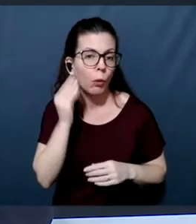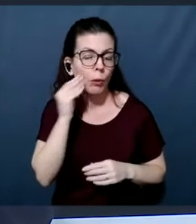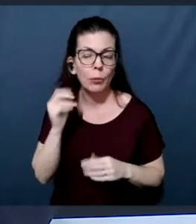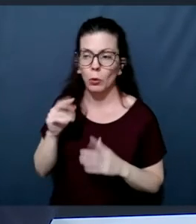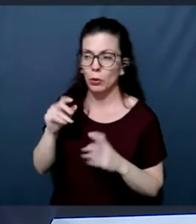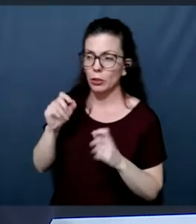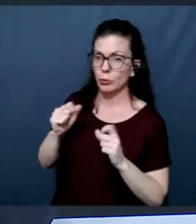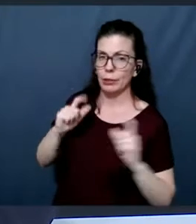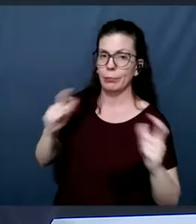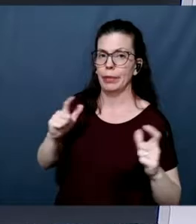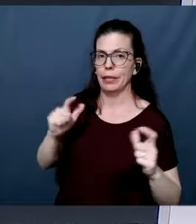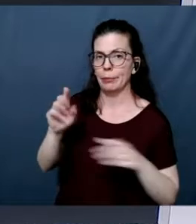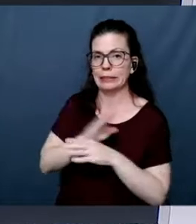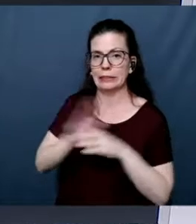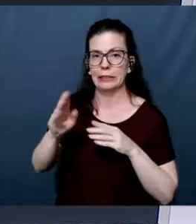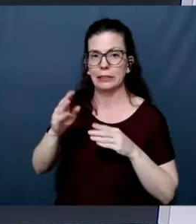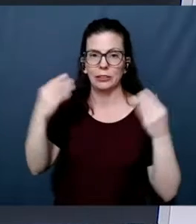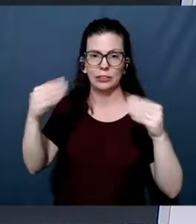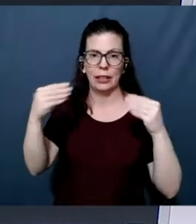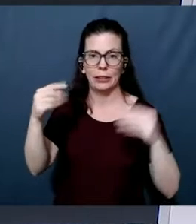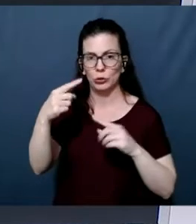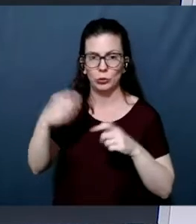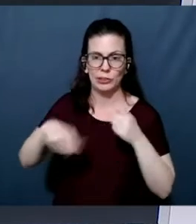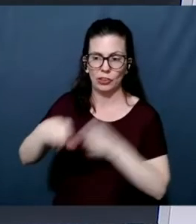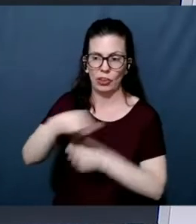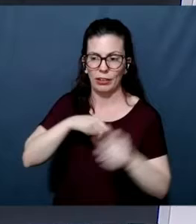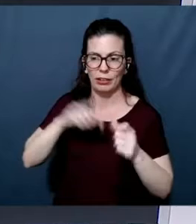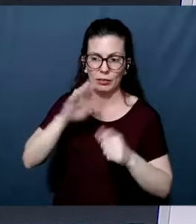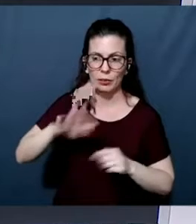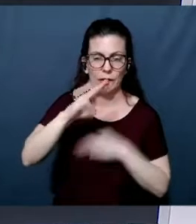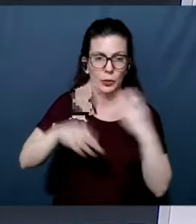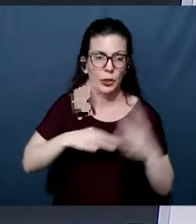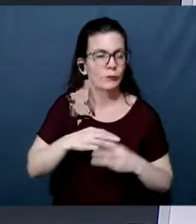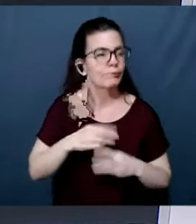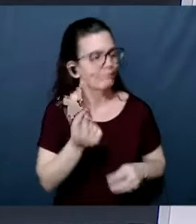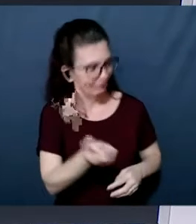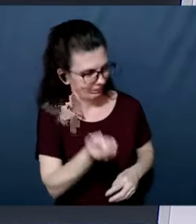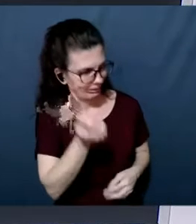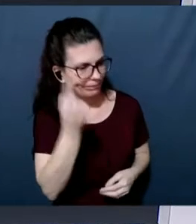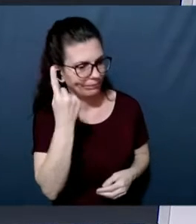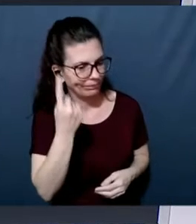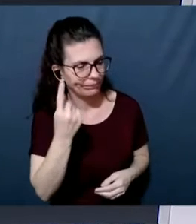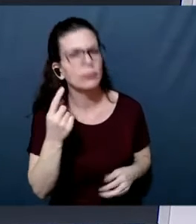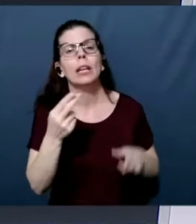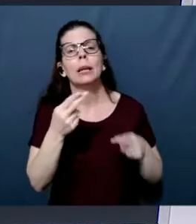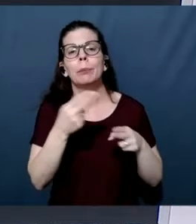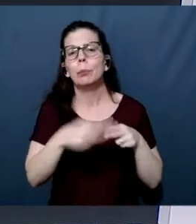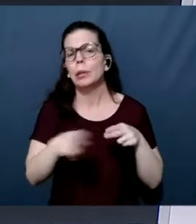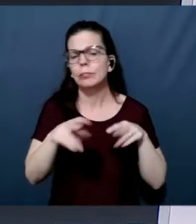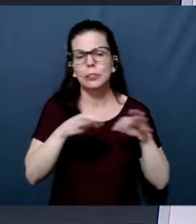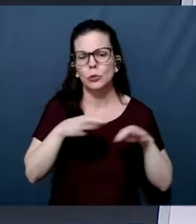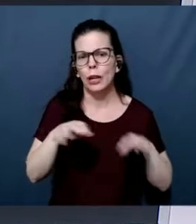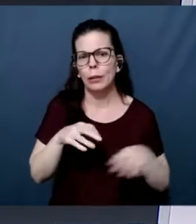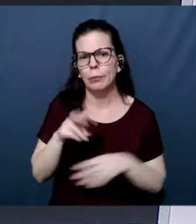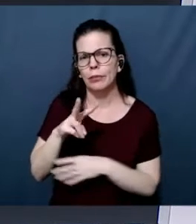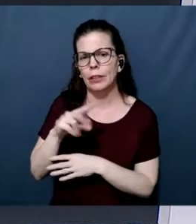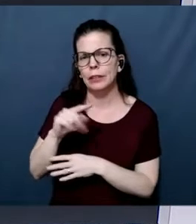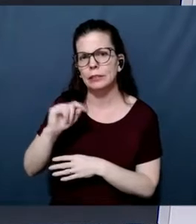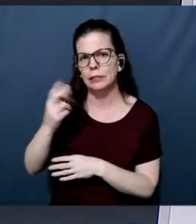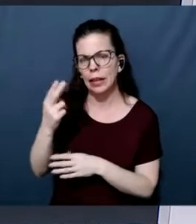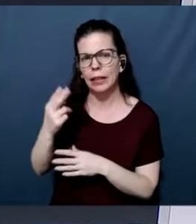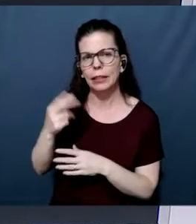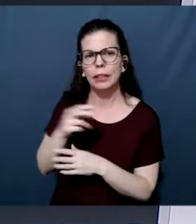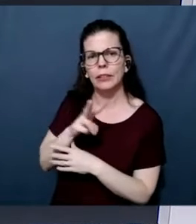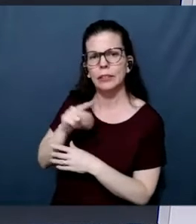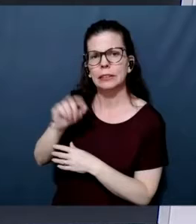each other all around the world. Got it. Okay, so briefly describe what VTEX DTC Launchpad's